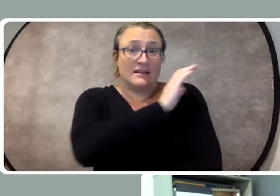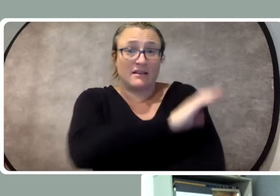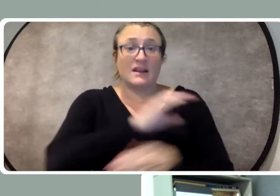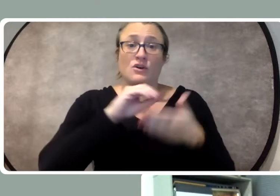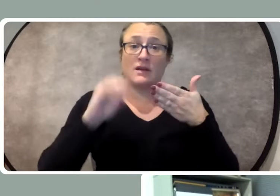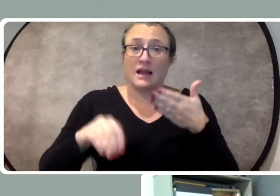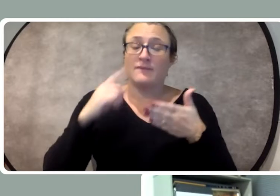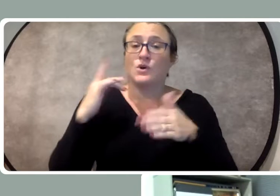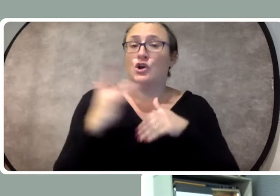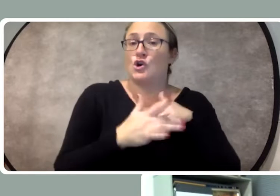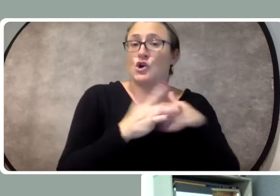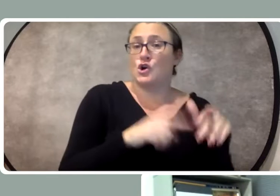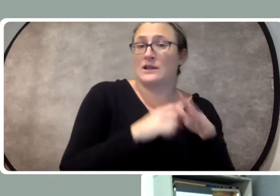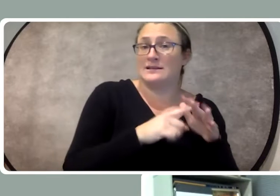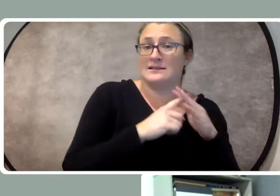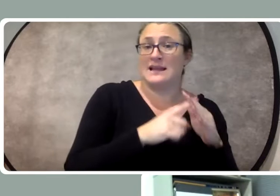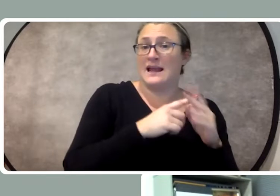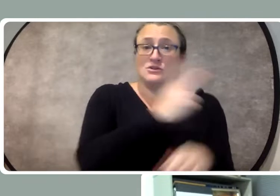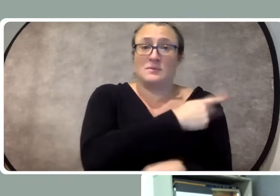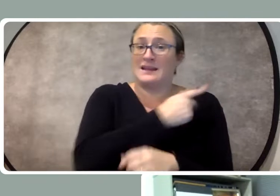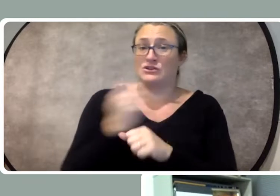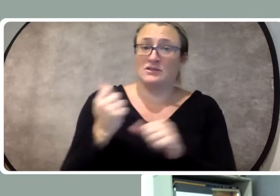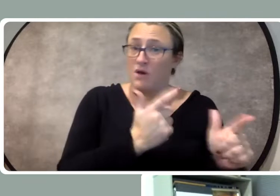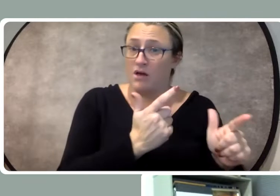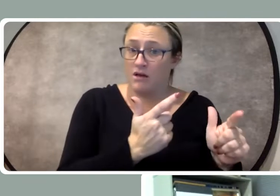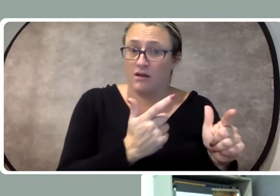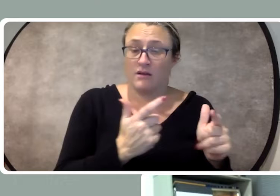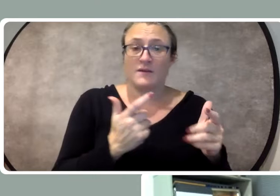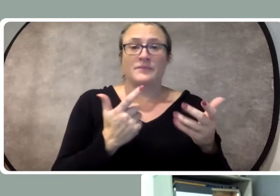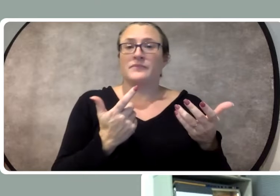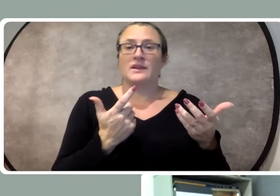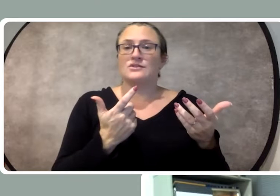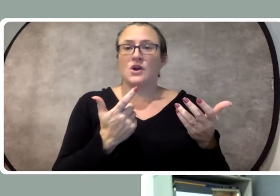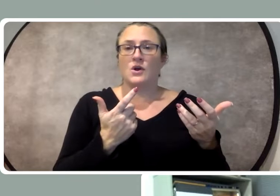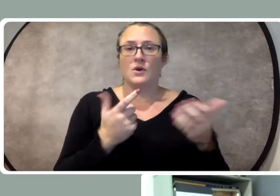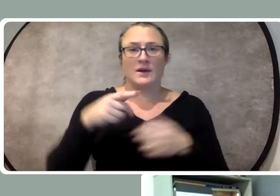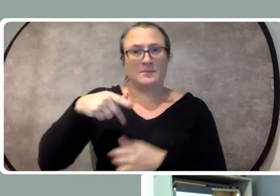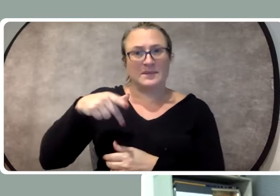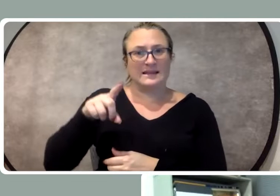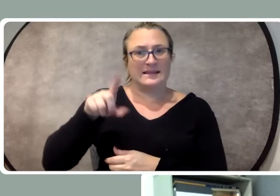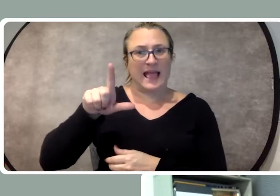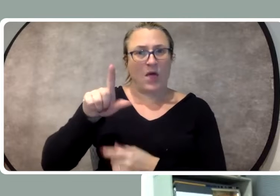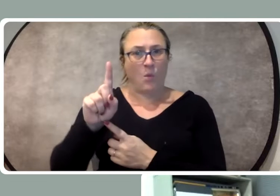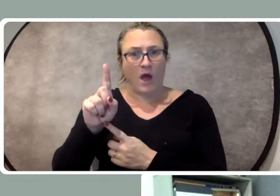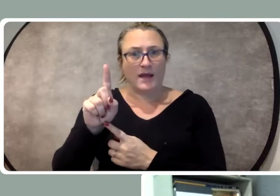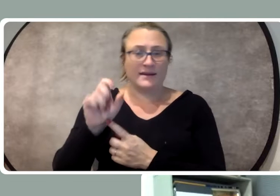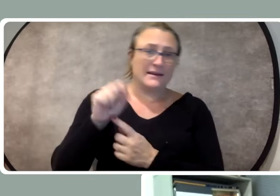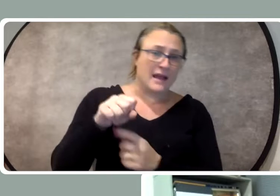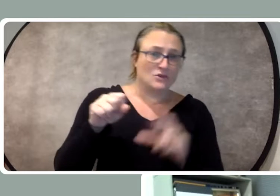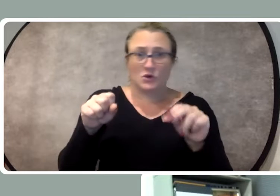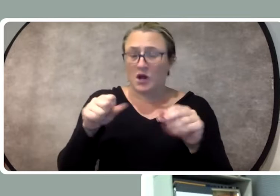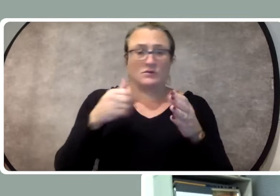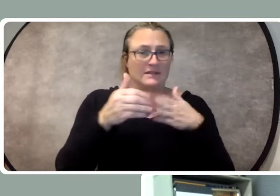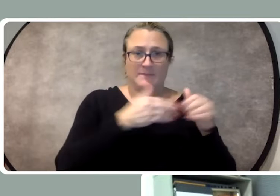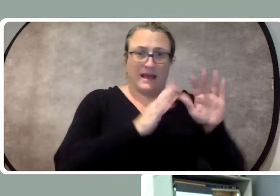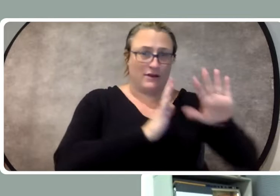early stage patients really across the board. So we're not using that to select patients for immunotherapy. However,